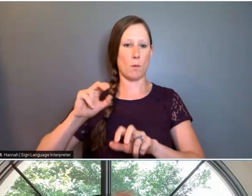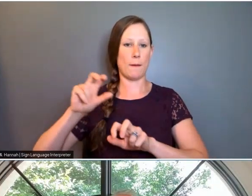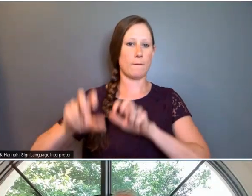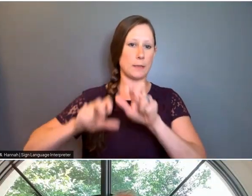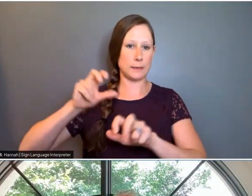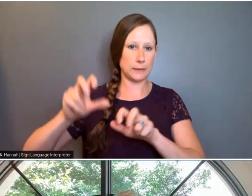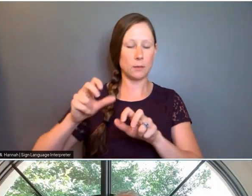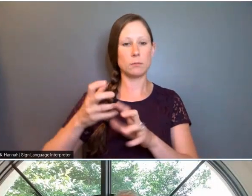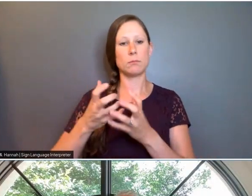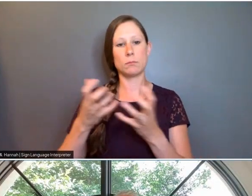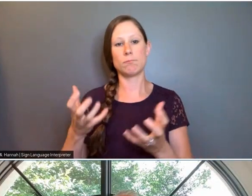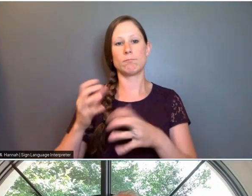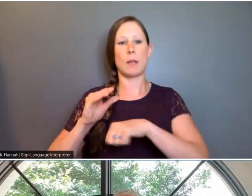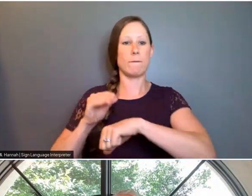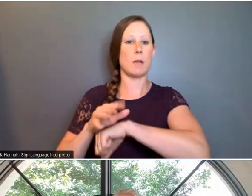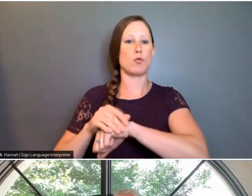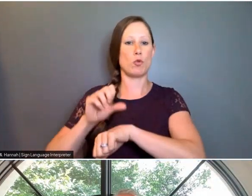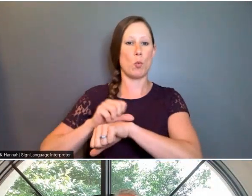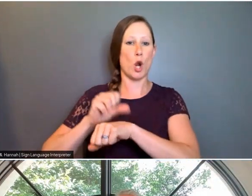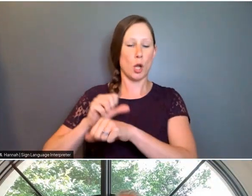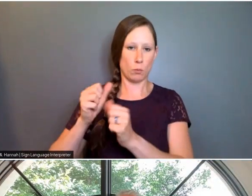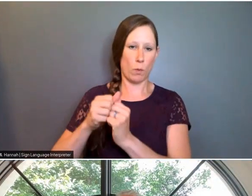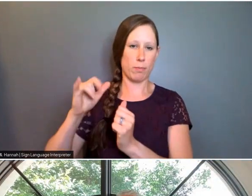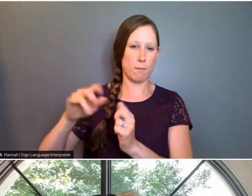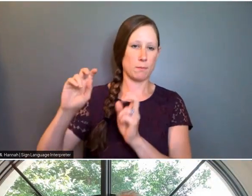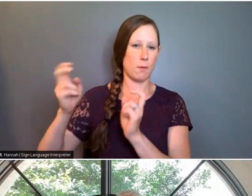work around this topic as well.